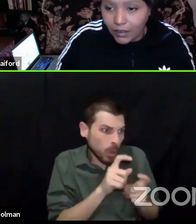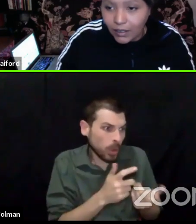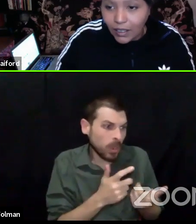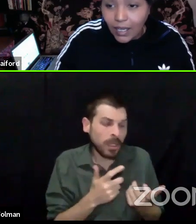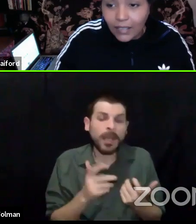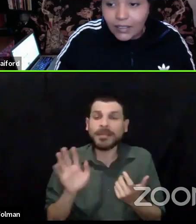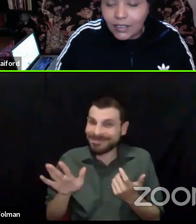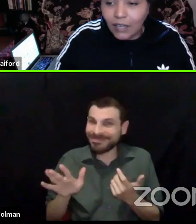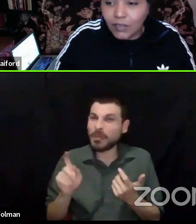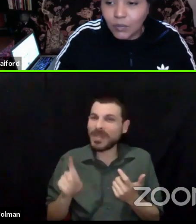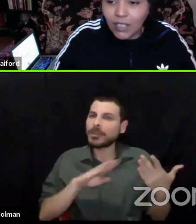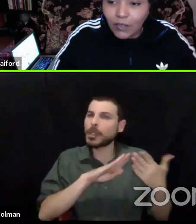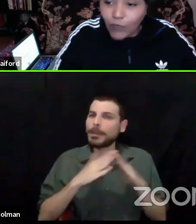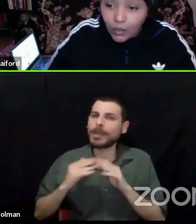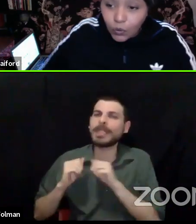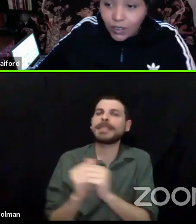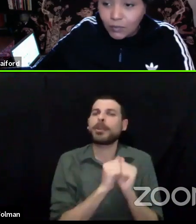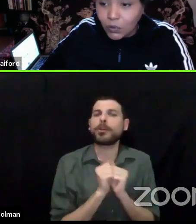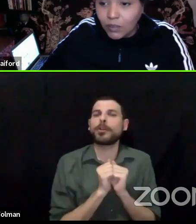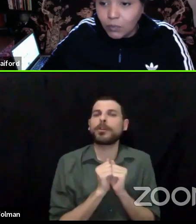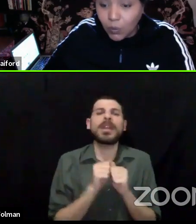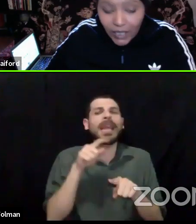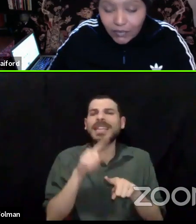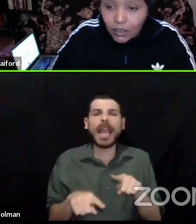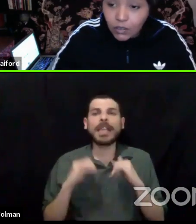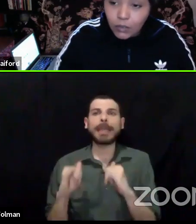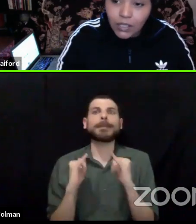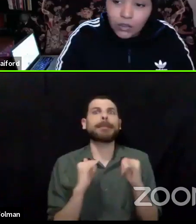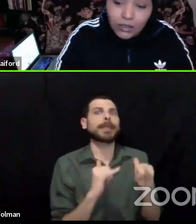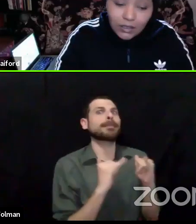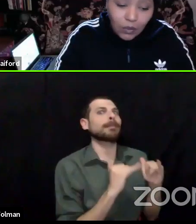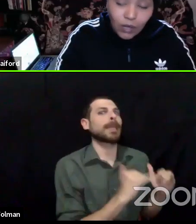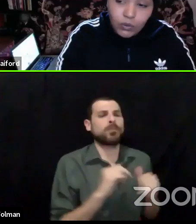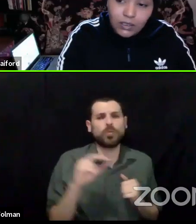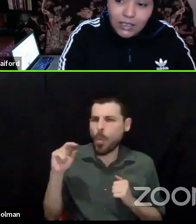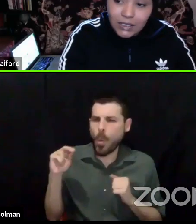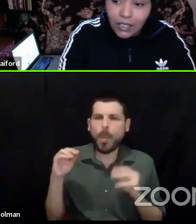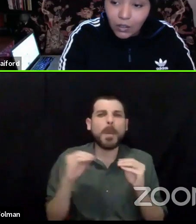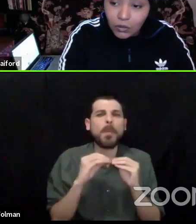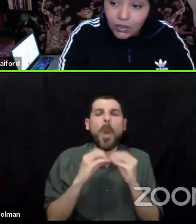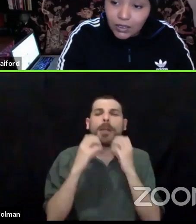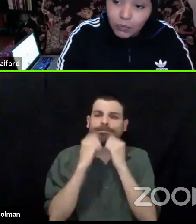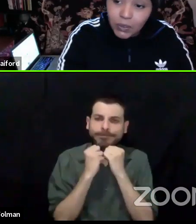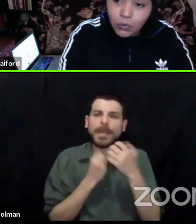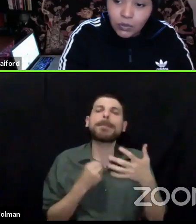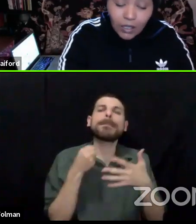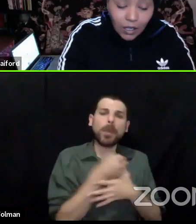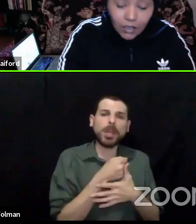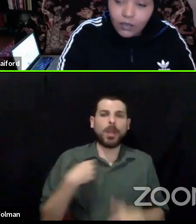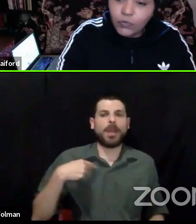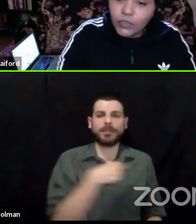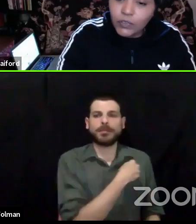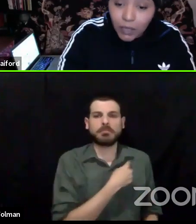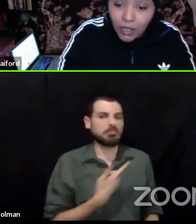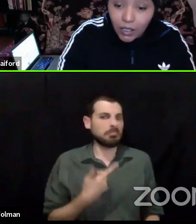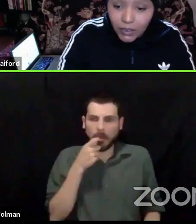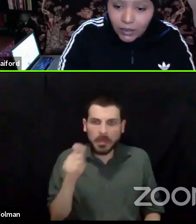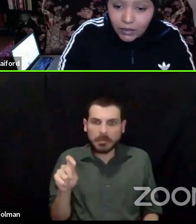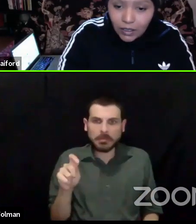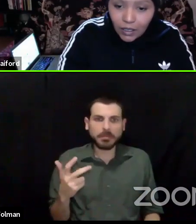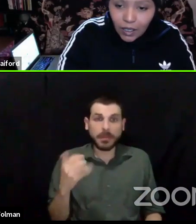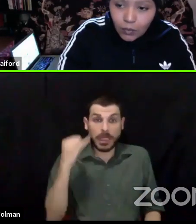side, and it doesn't have to be like, follow what I'm doing, but we have to hold a priority that while we're these stakeholders and people are influenced by